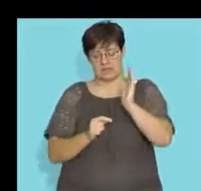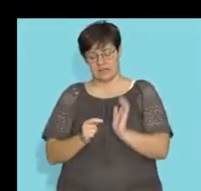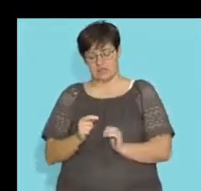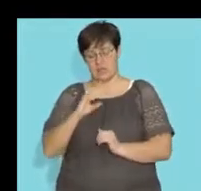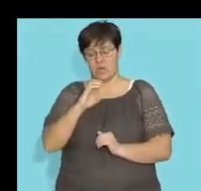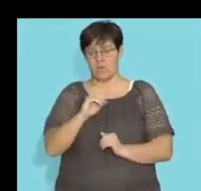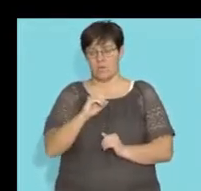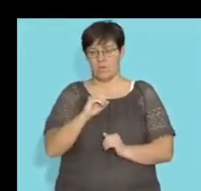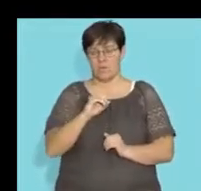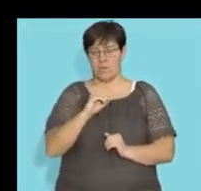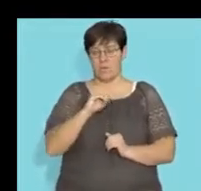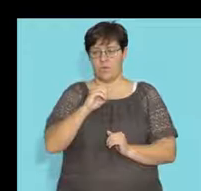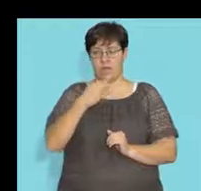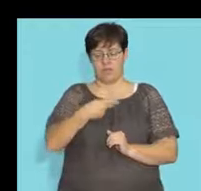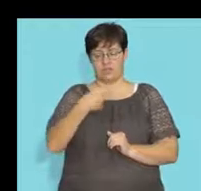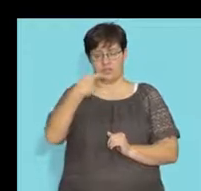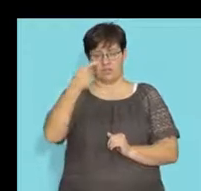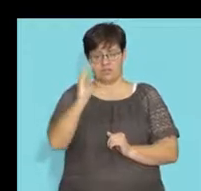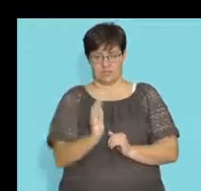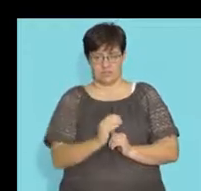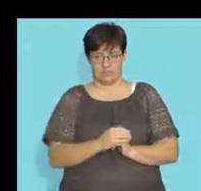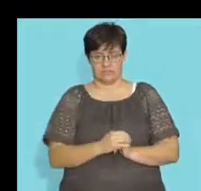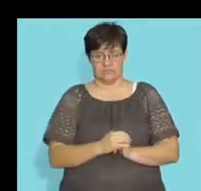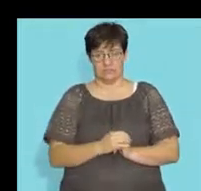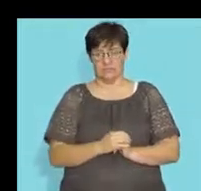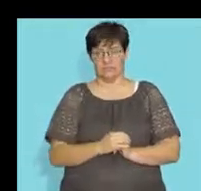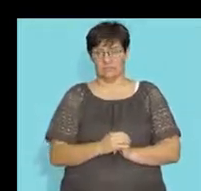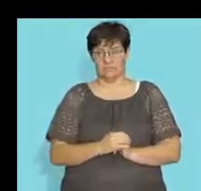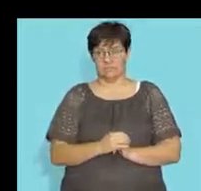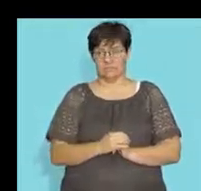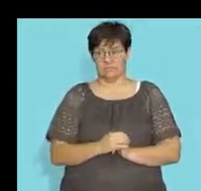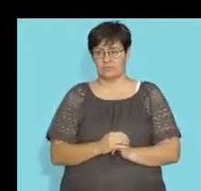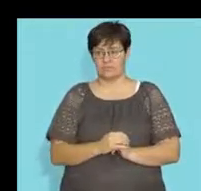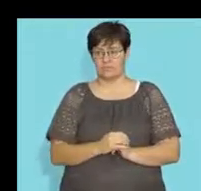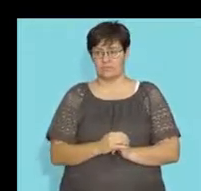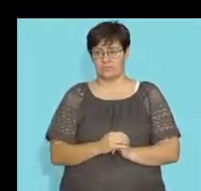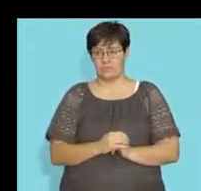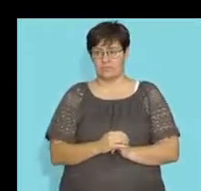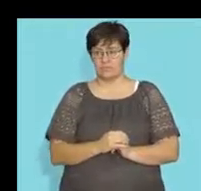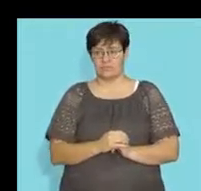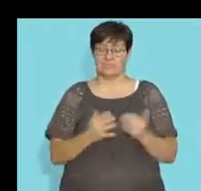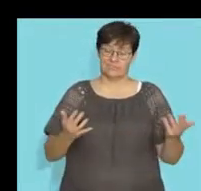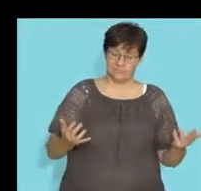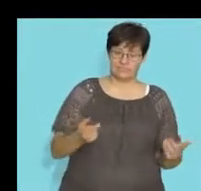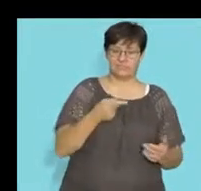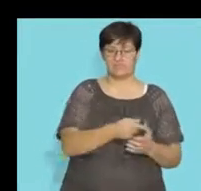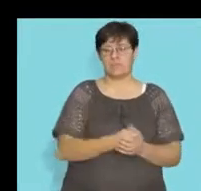ion concentration times our hydroxide ion concentration.